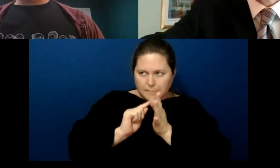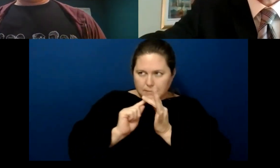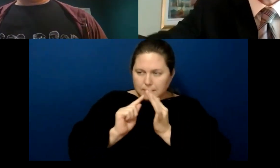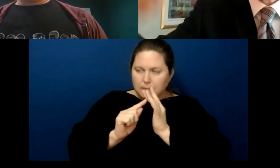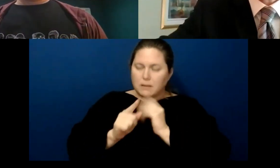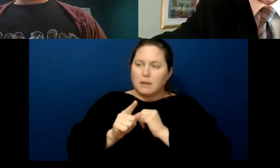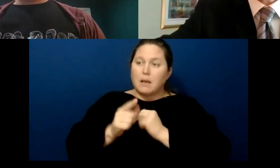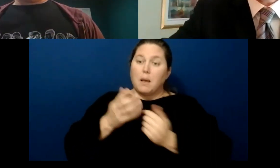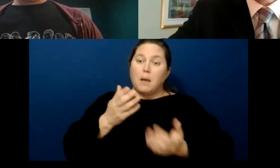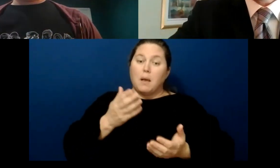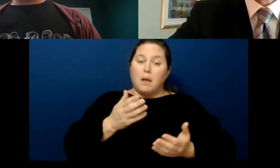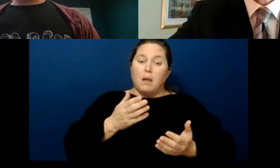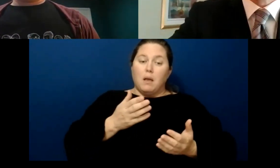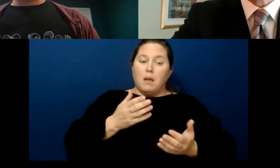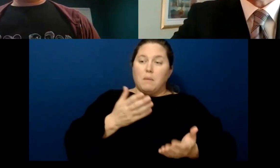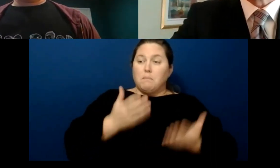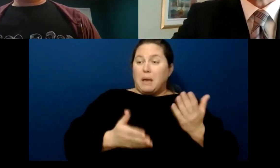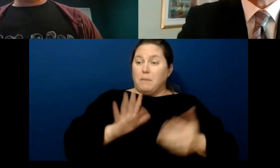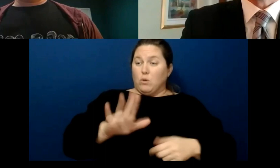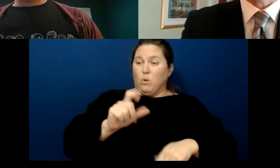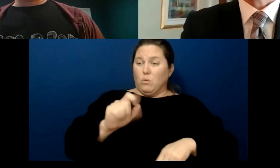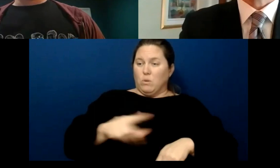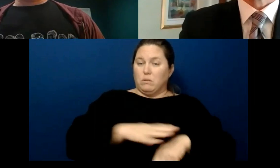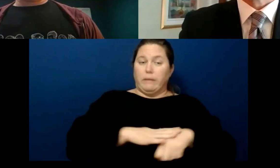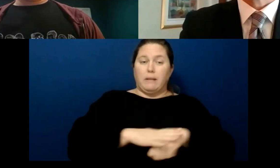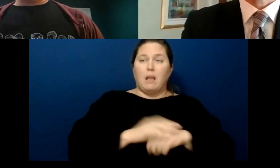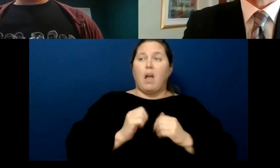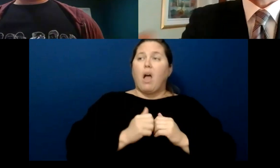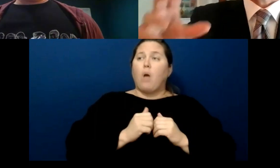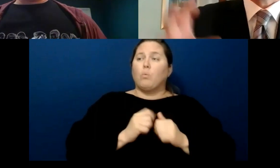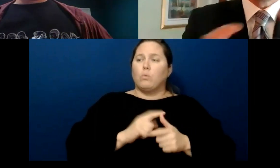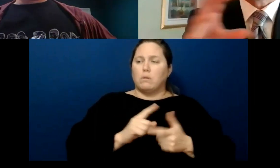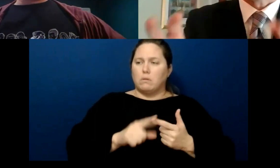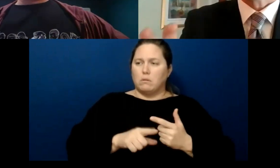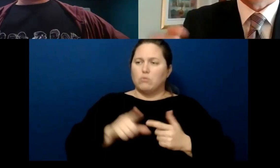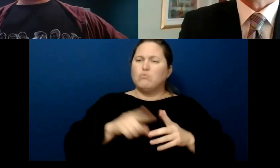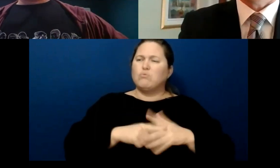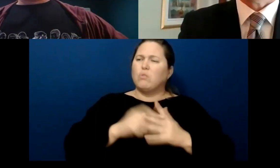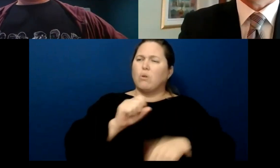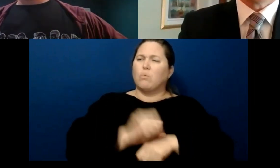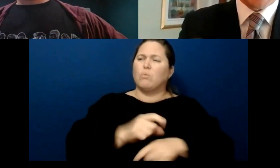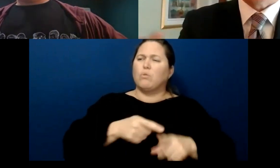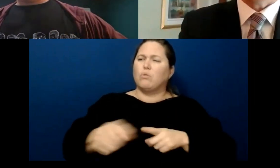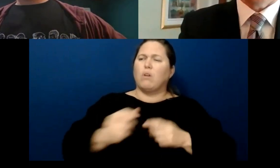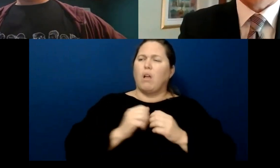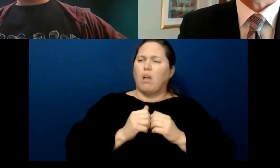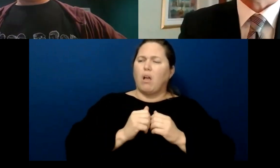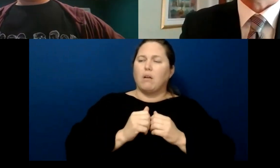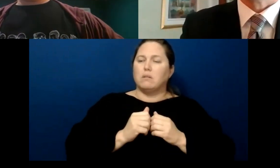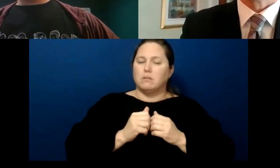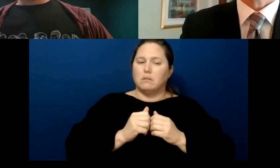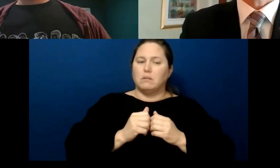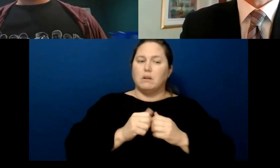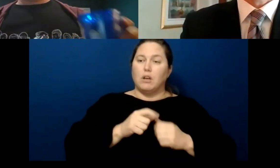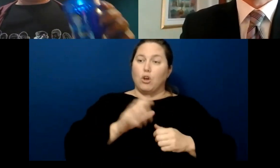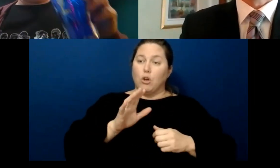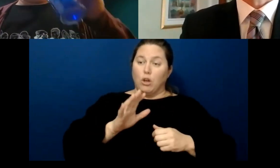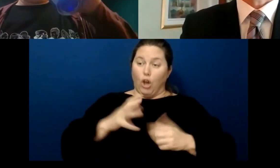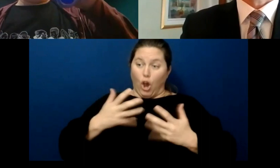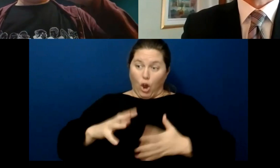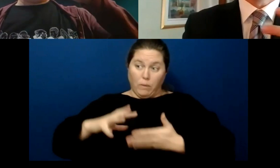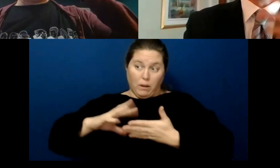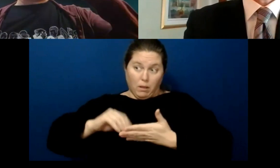more advanced than just like, well, how do you do this? Or, how did you get started? It's more like process questions, technical questions. And I think